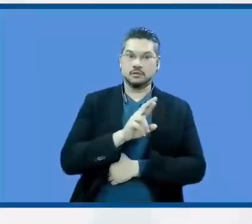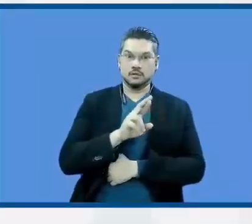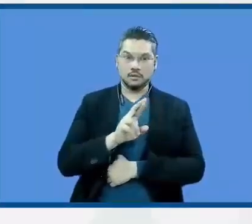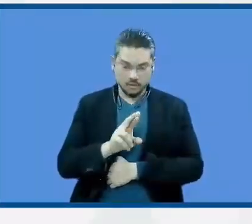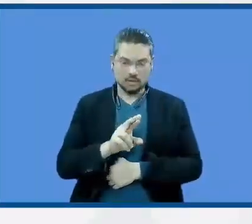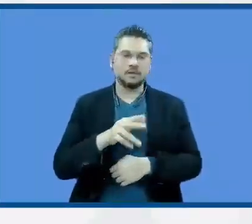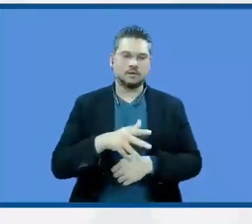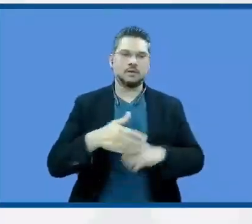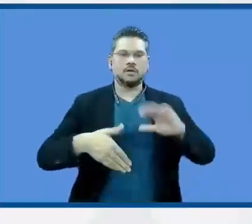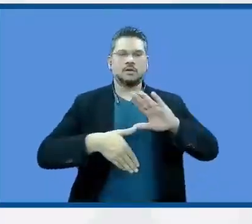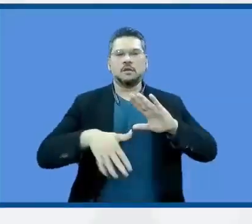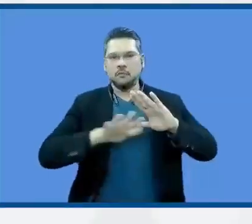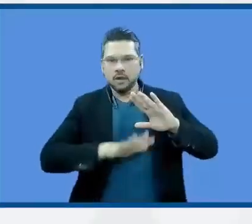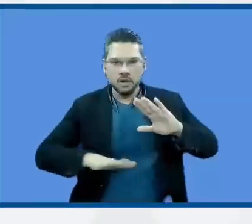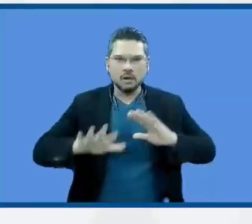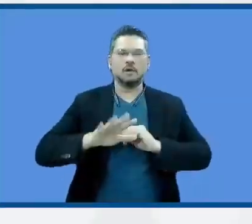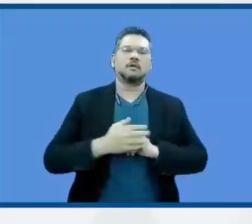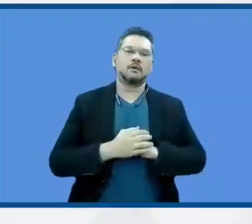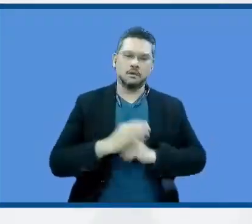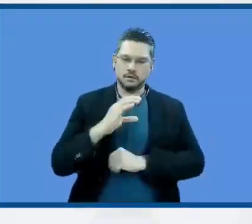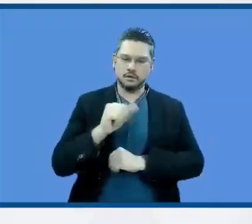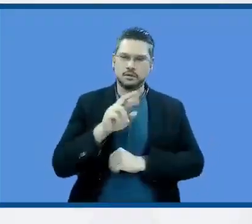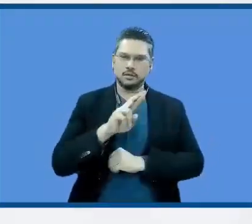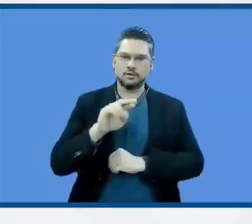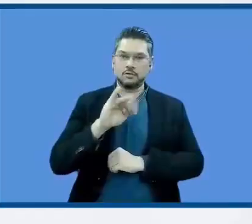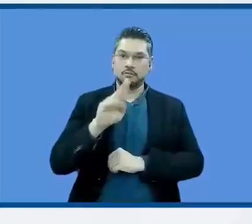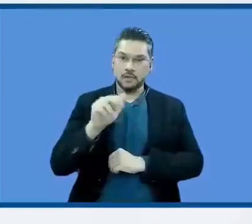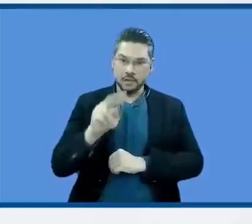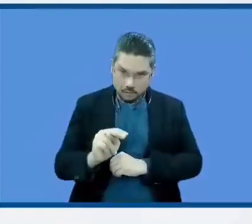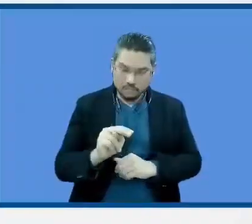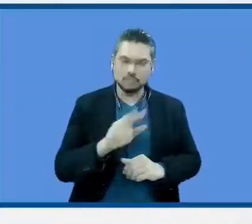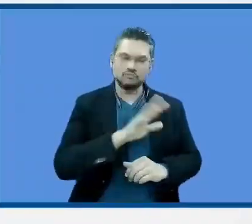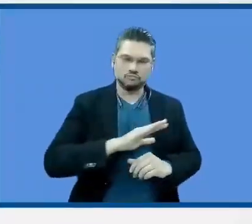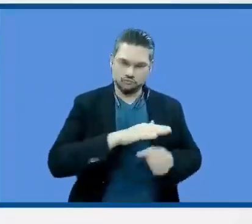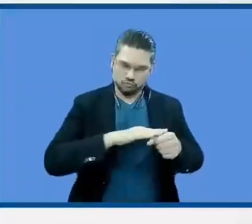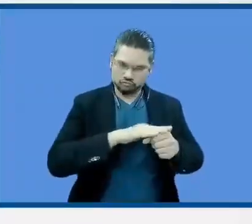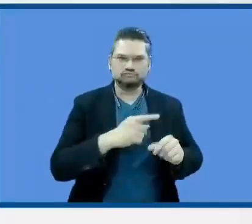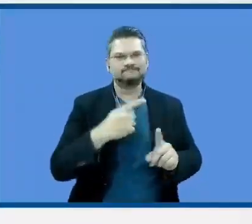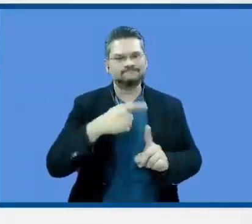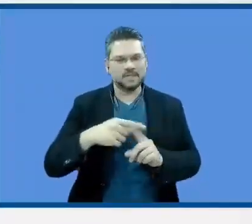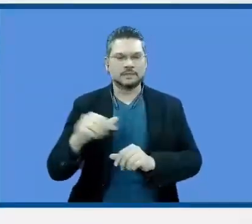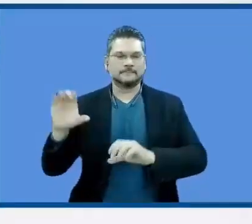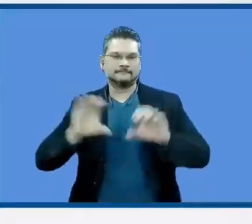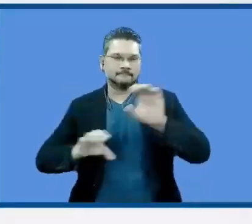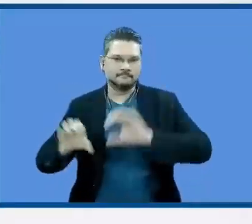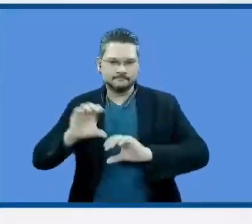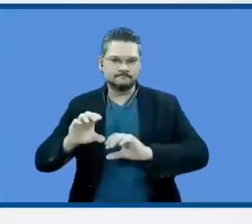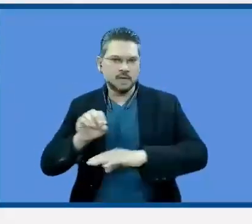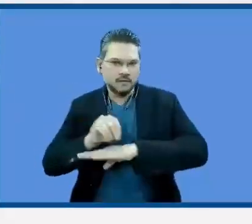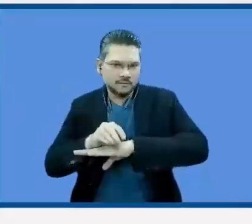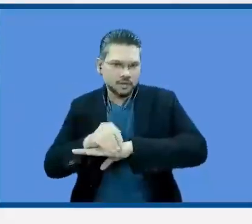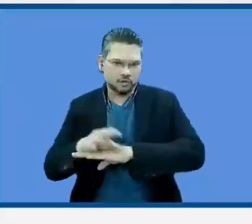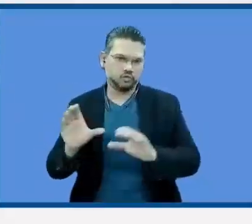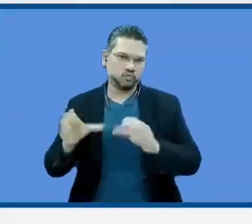and the Caribbean, and the Science and Technology Advisory Group for the region. The moderator of this session will